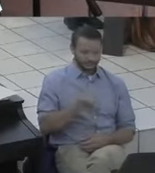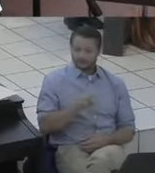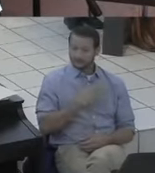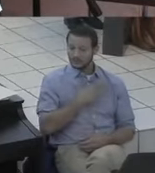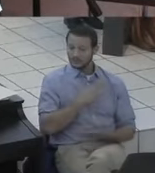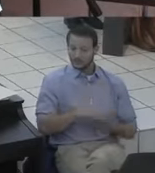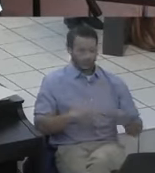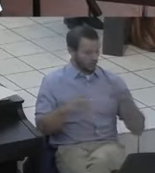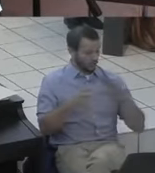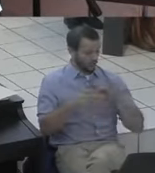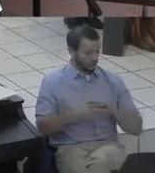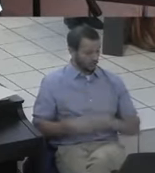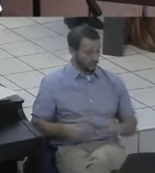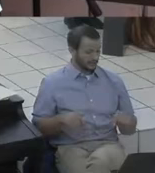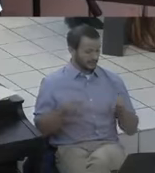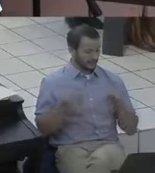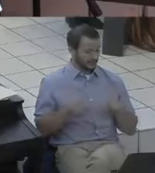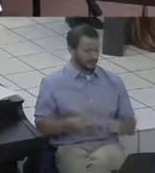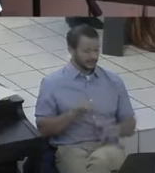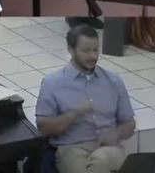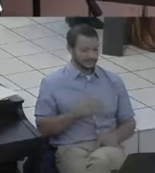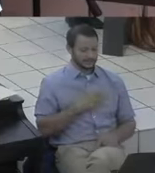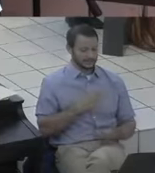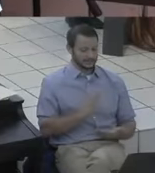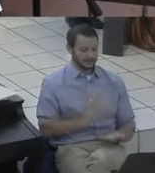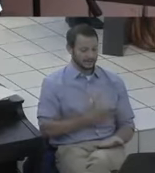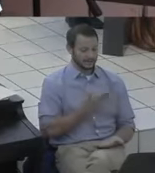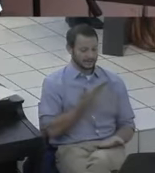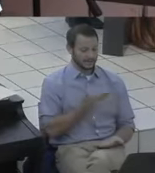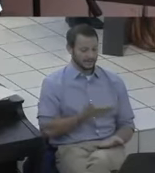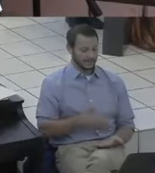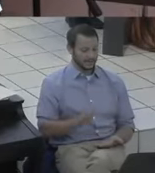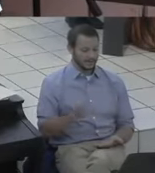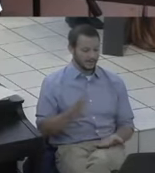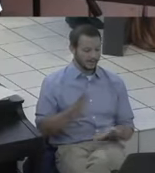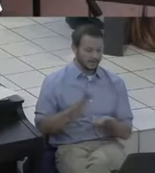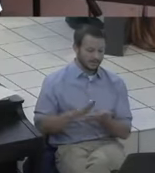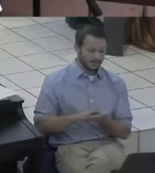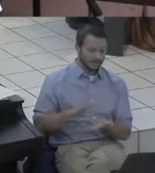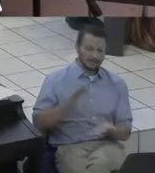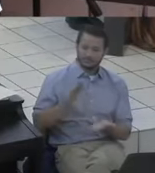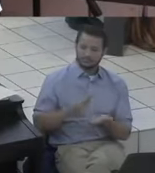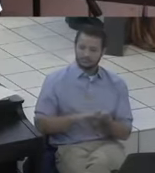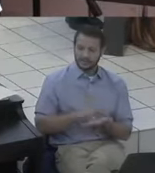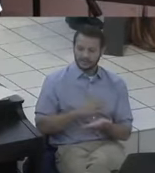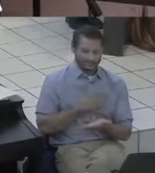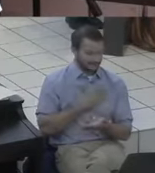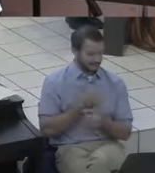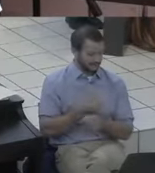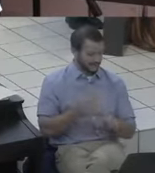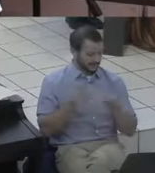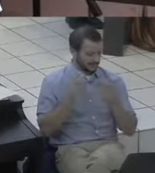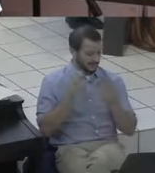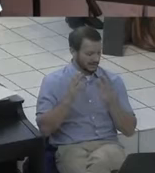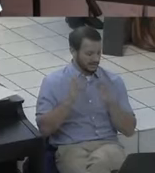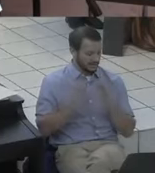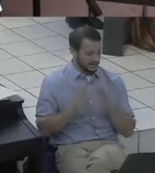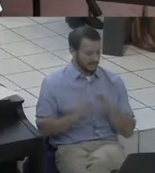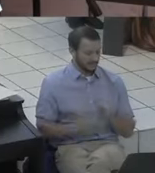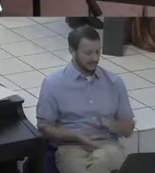is my story, this is my song, praising my